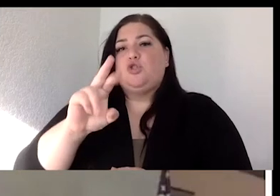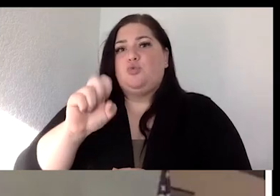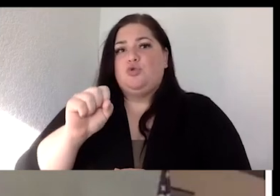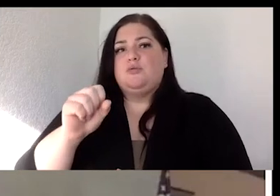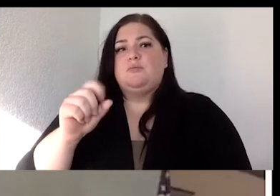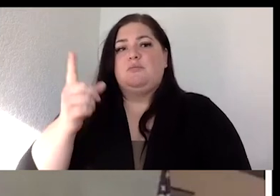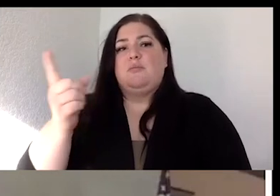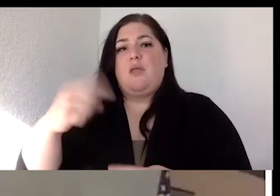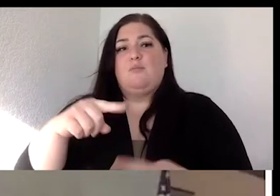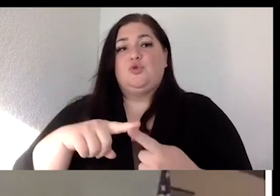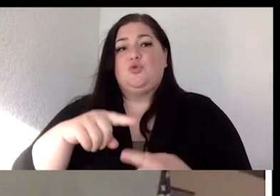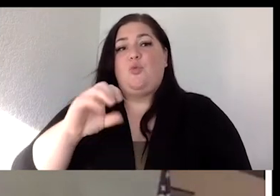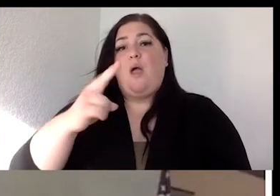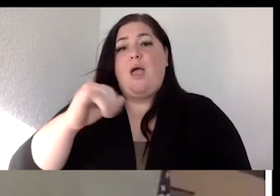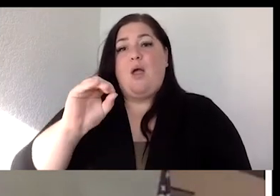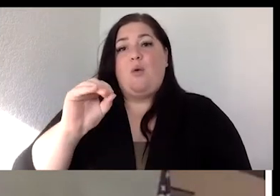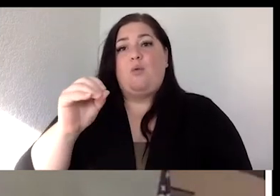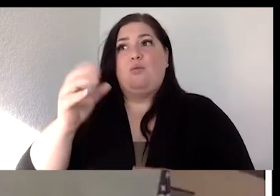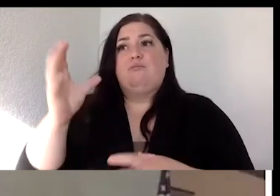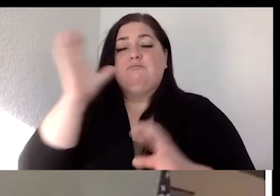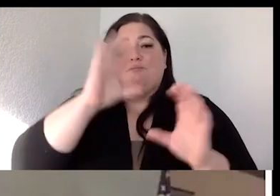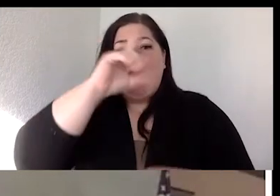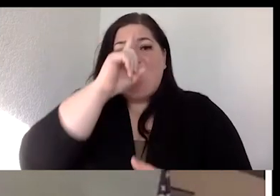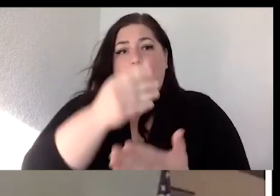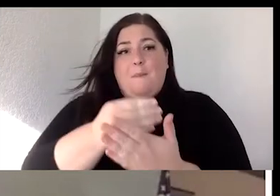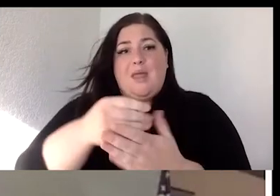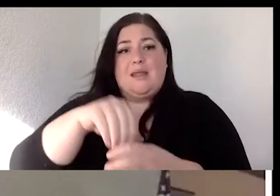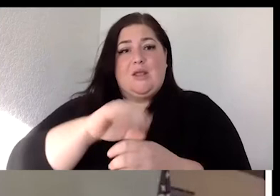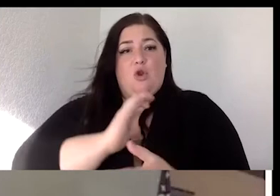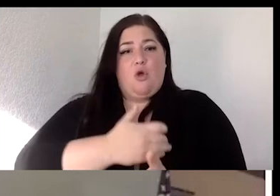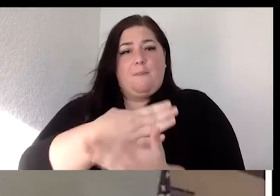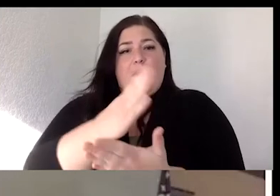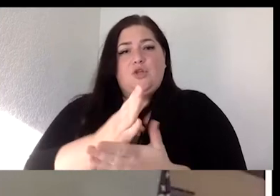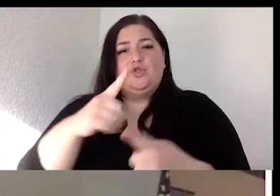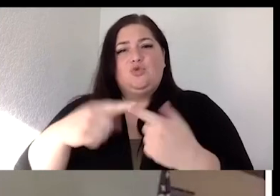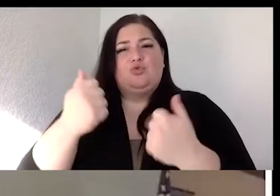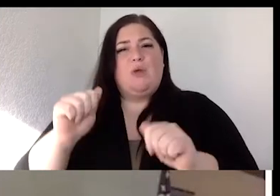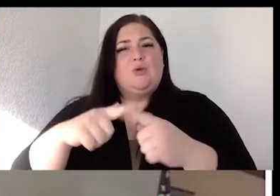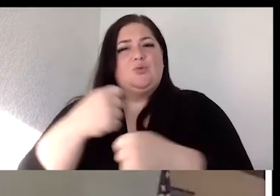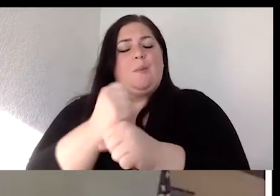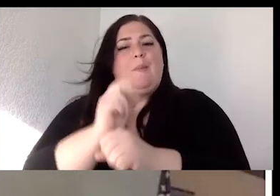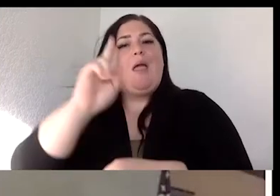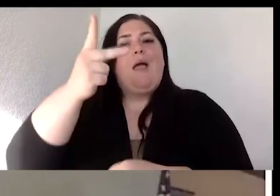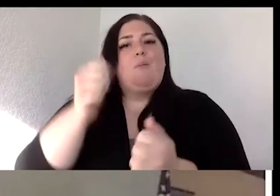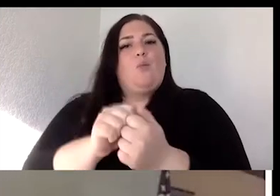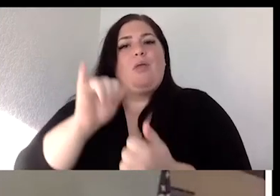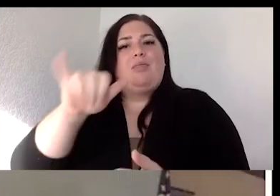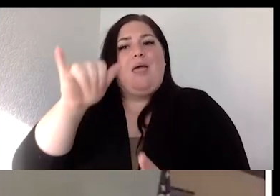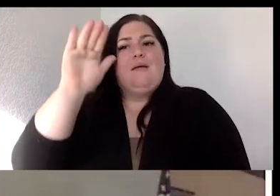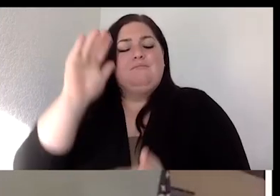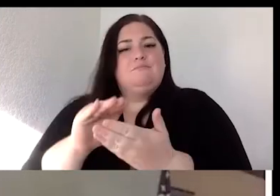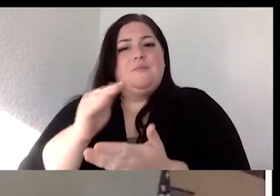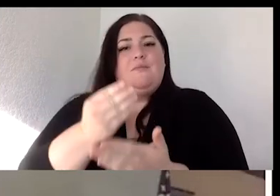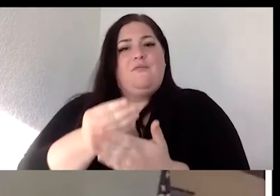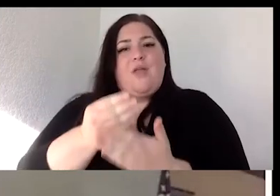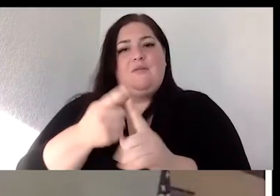the Ohio legislators calling for money in our state budget to make up for the loss of that federal funding. It's my pleasure to